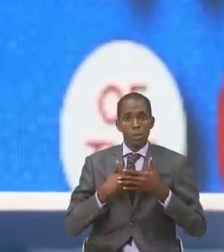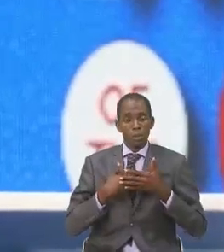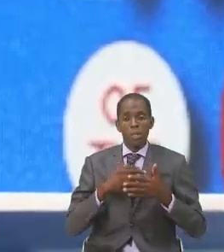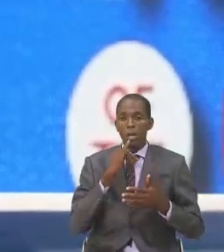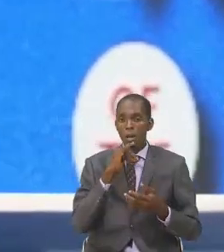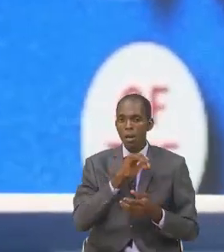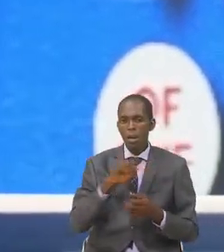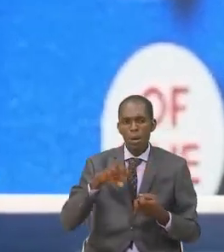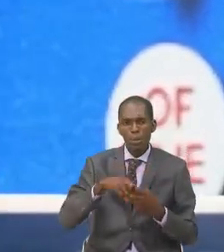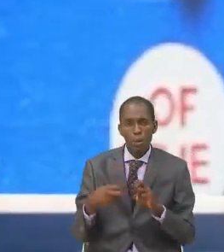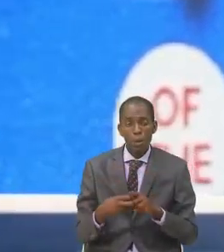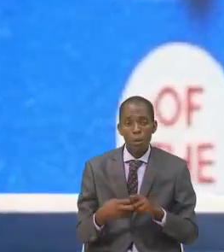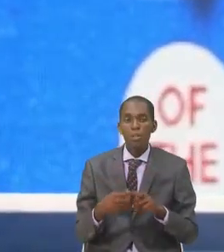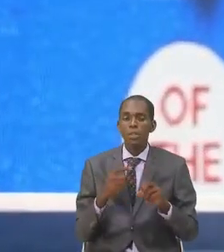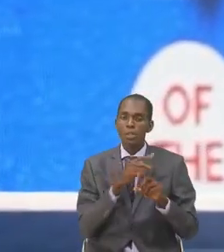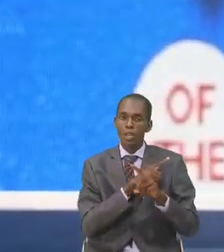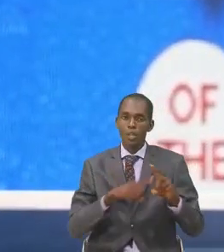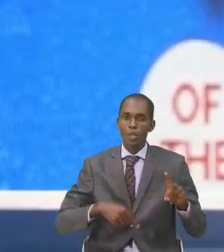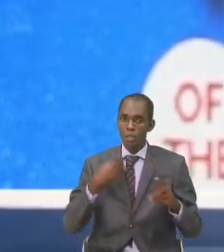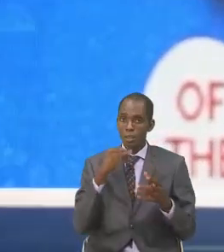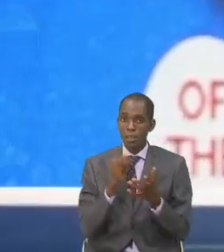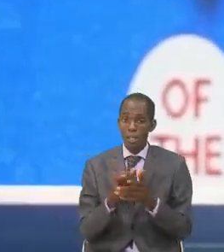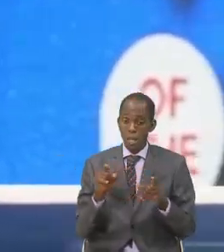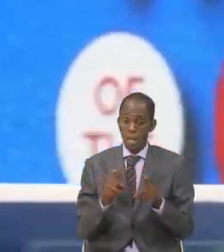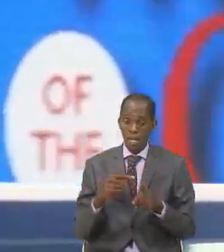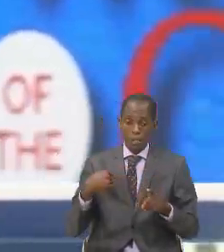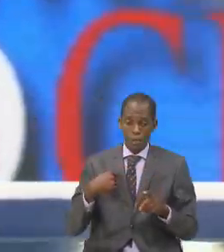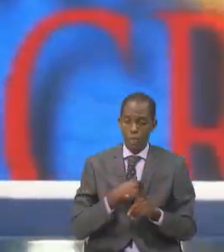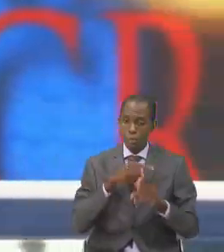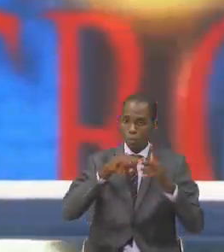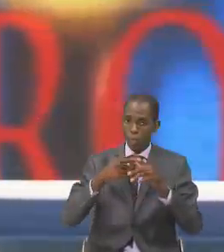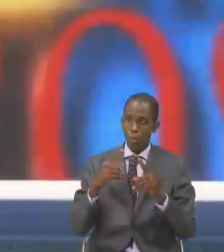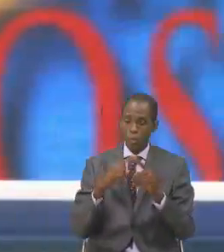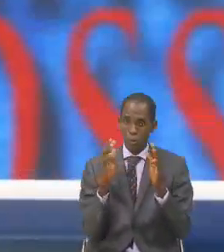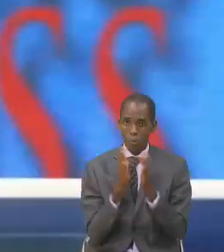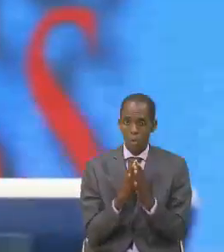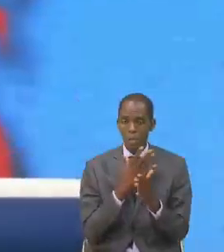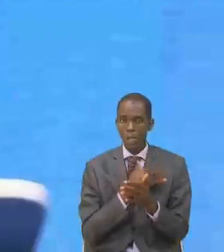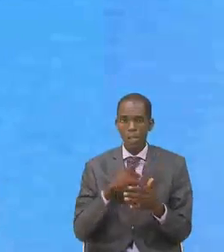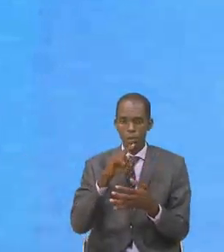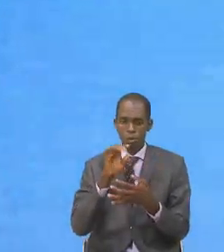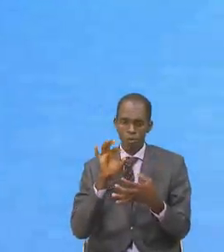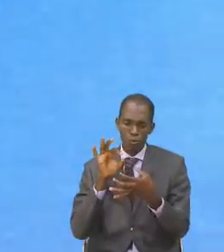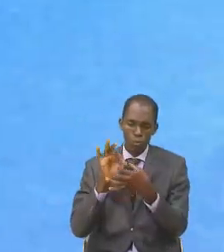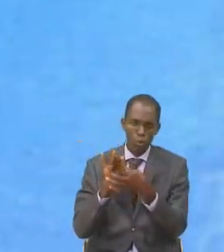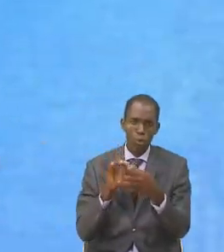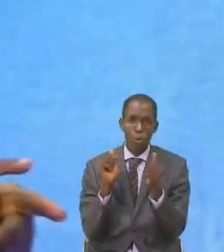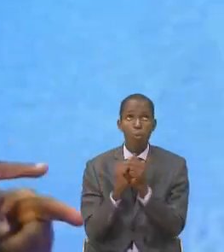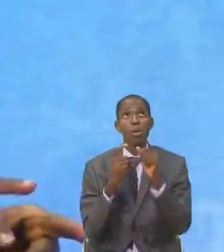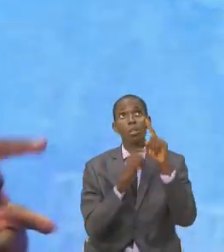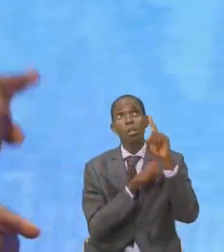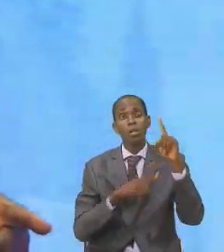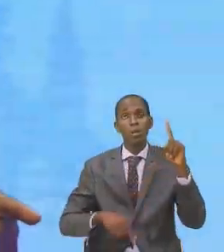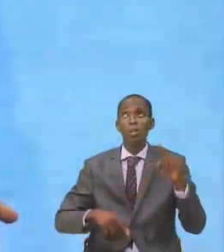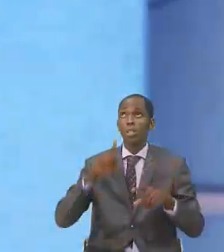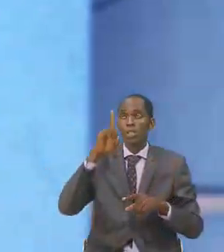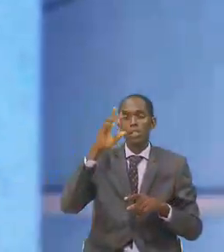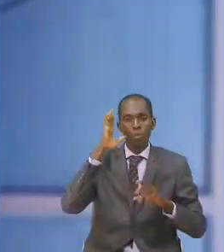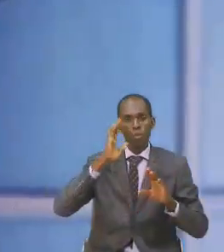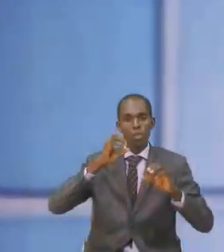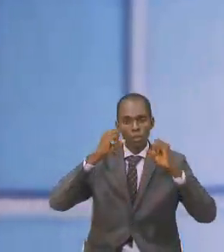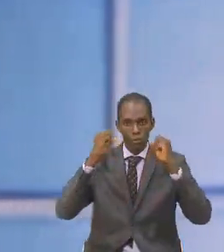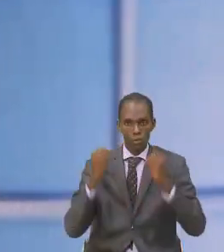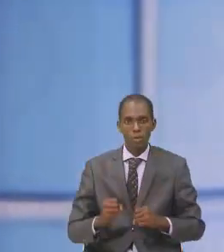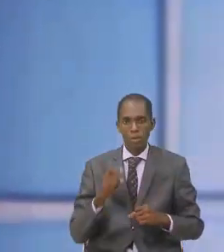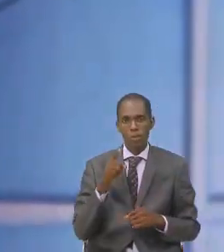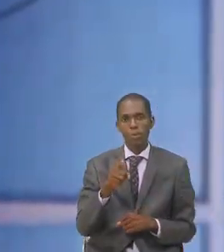To breathe is even a problem. The Lord said, as we begin to pray tonight, and you link and connect